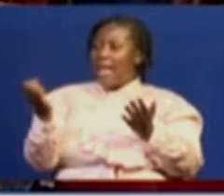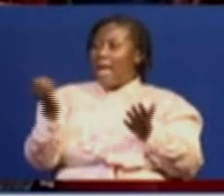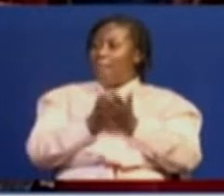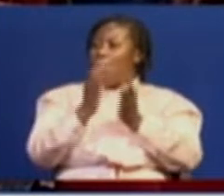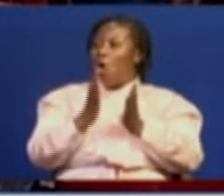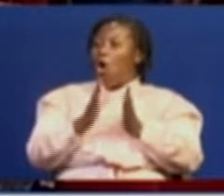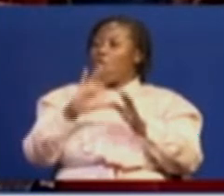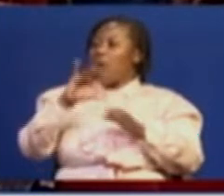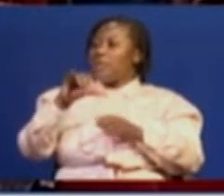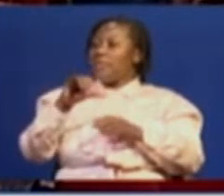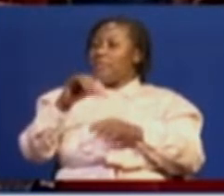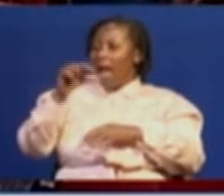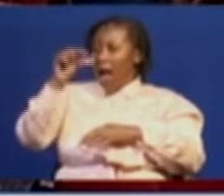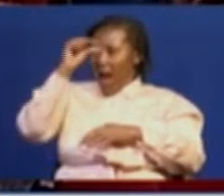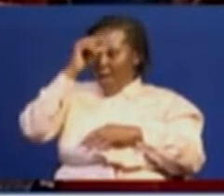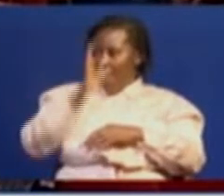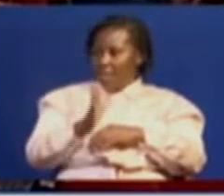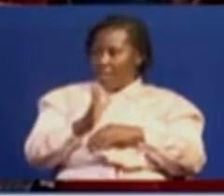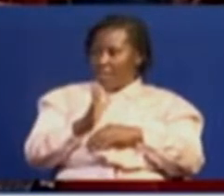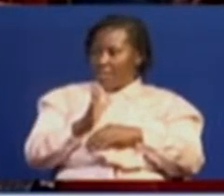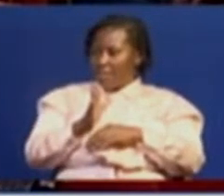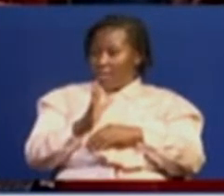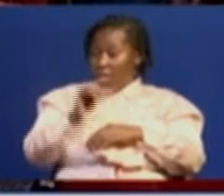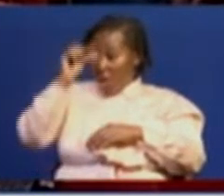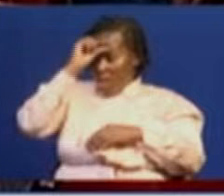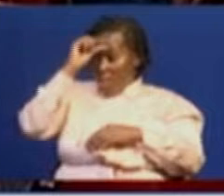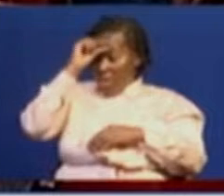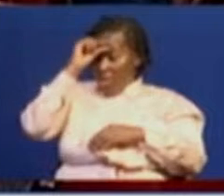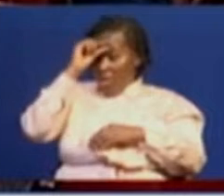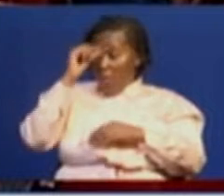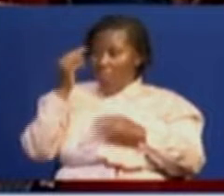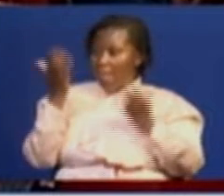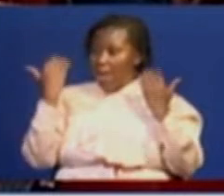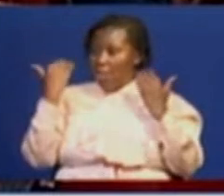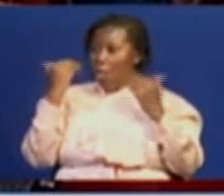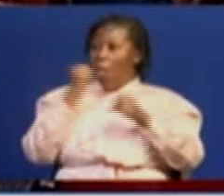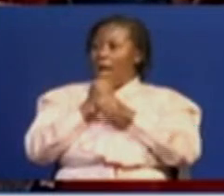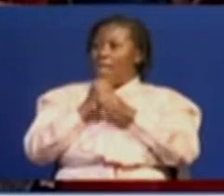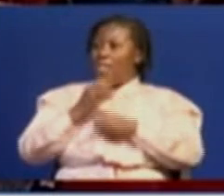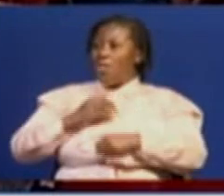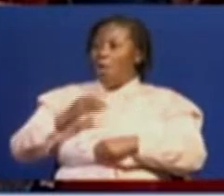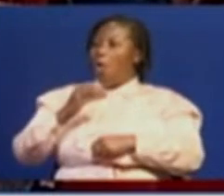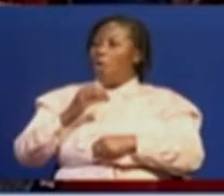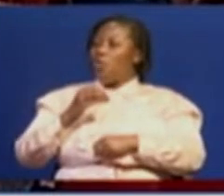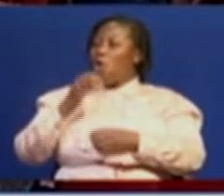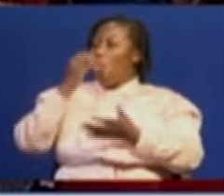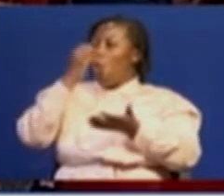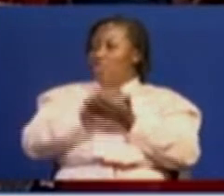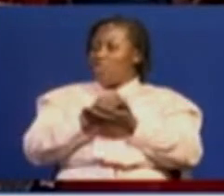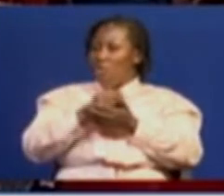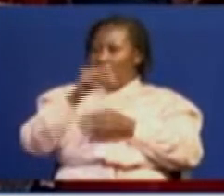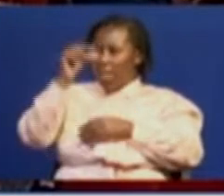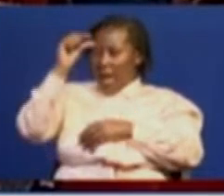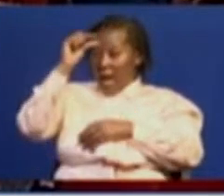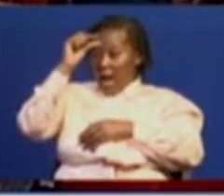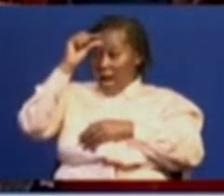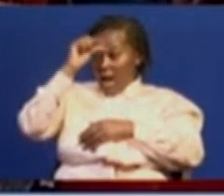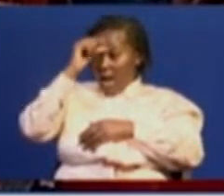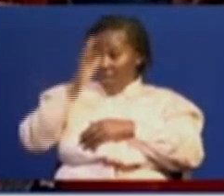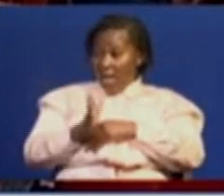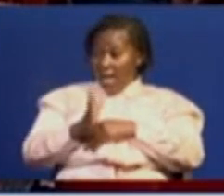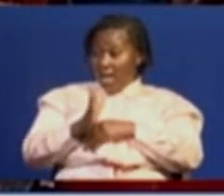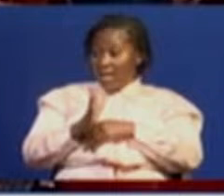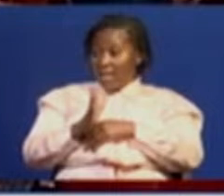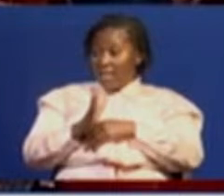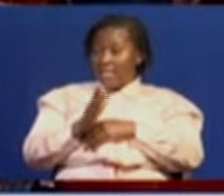employee of the county government of Meru, working in the office of the governor, and